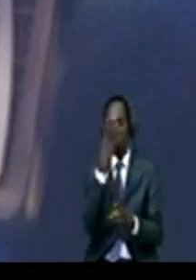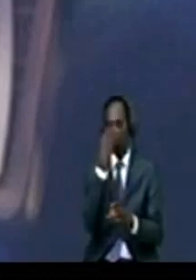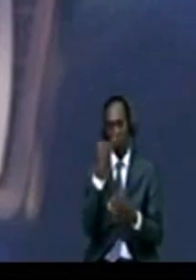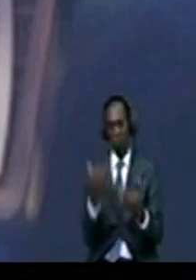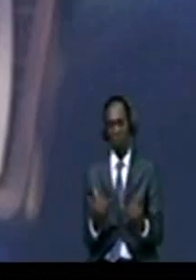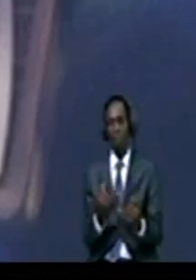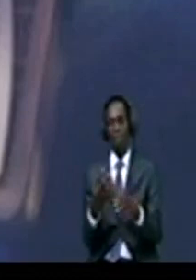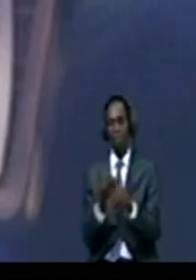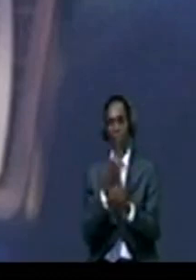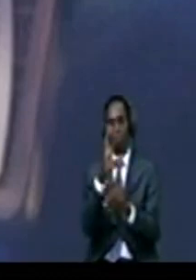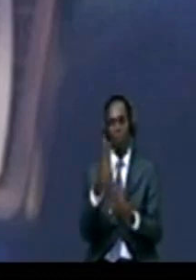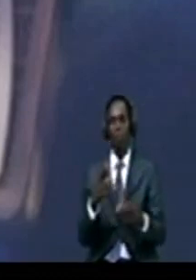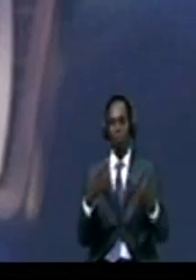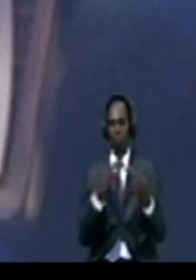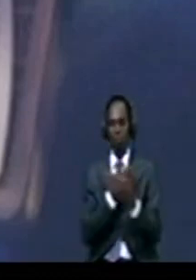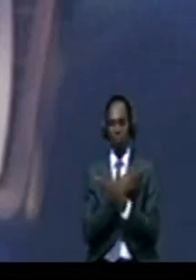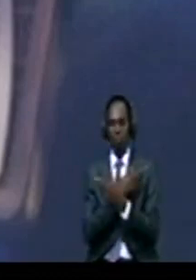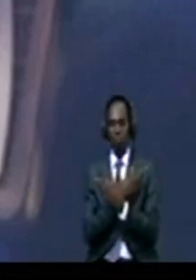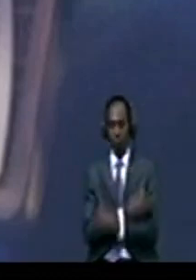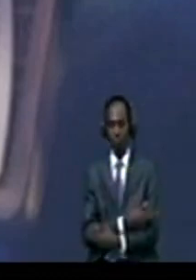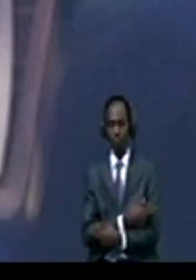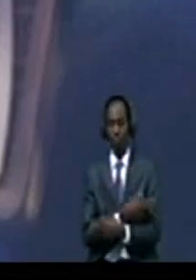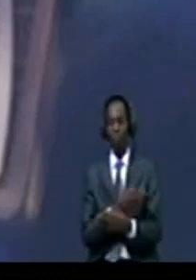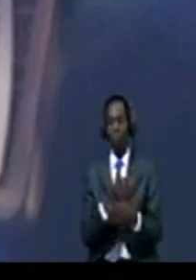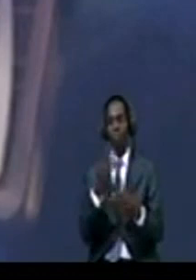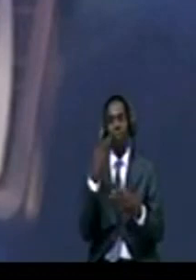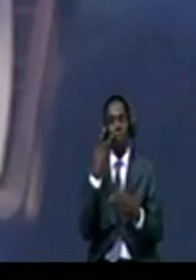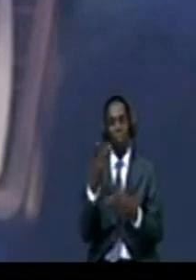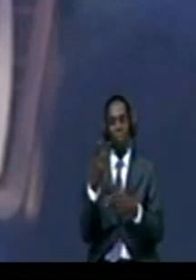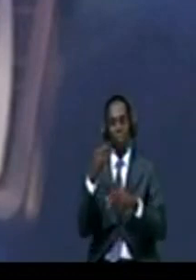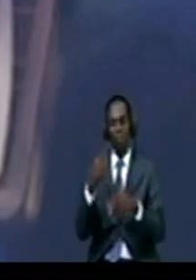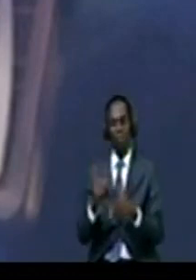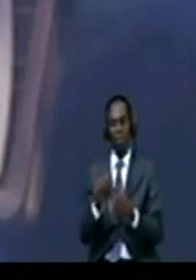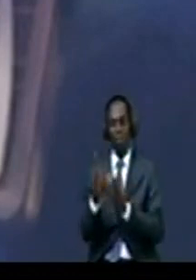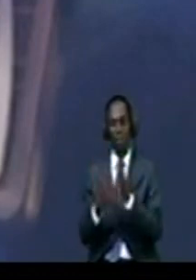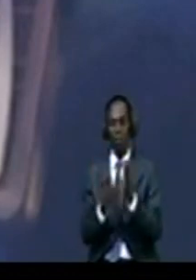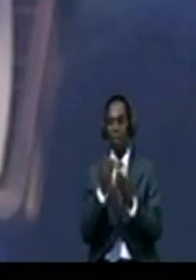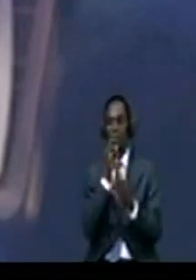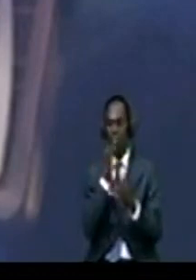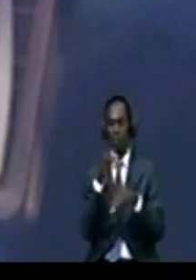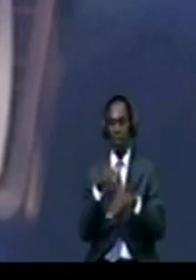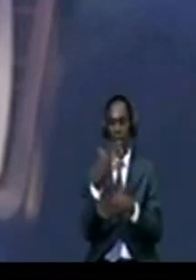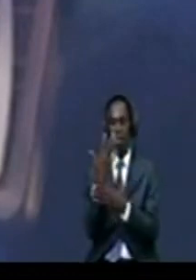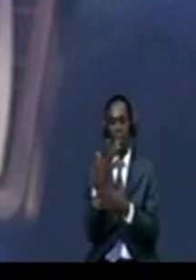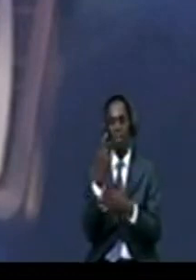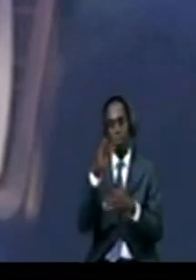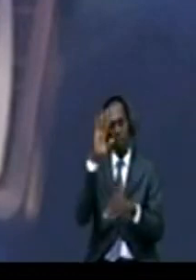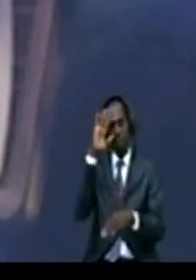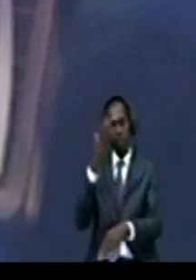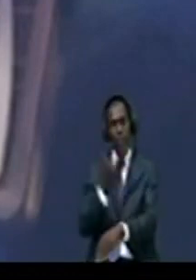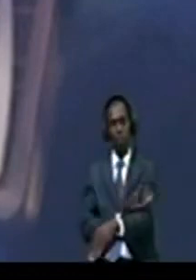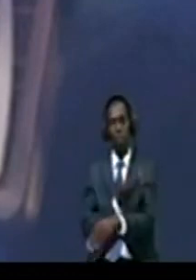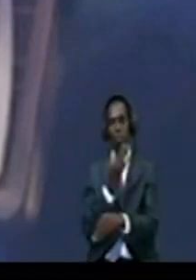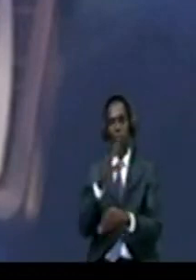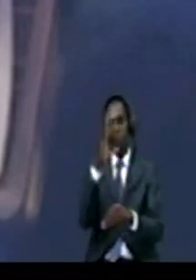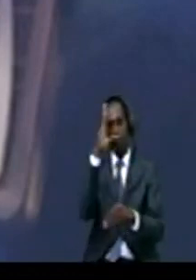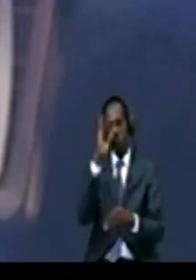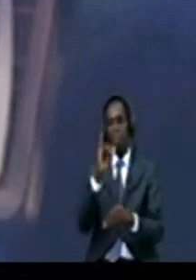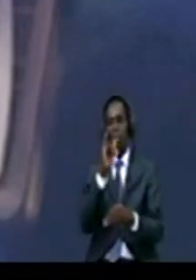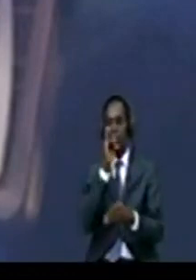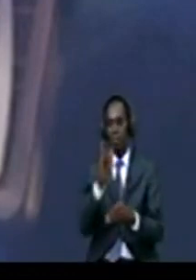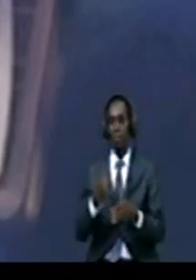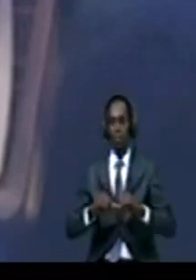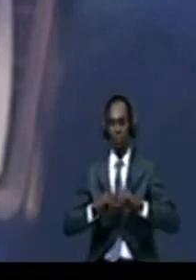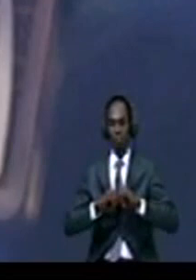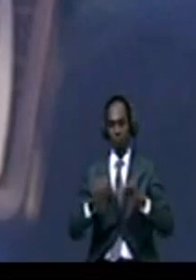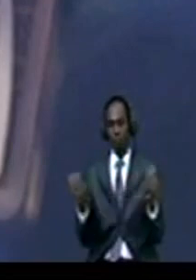rest. Behold, the hour is at hand, and the Son of Man is betrayed into the hands of sinners. Rise,